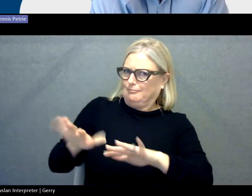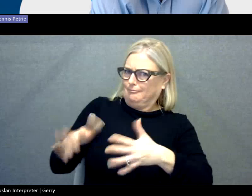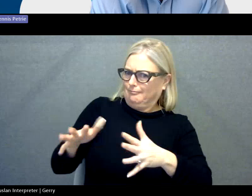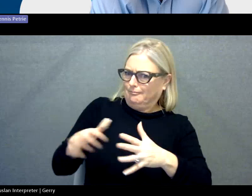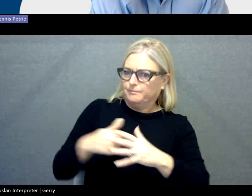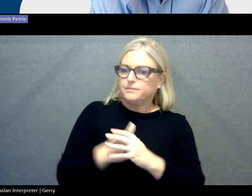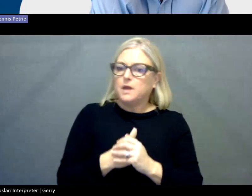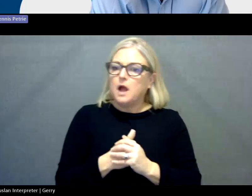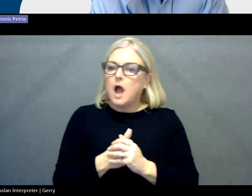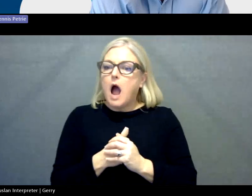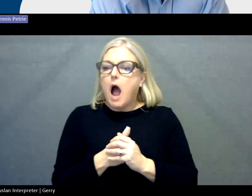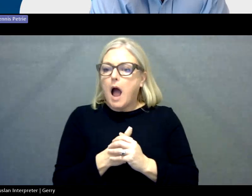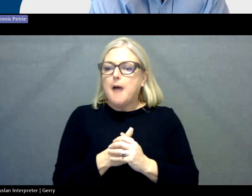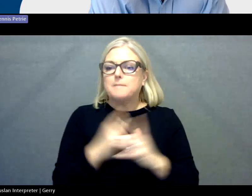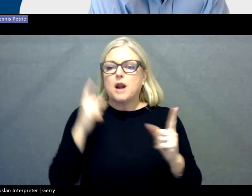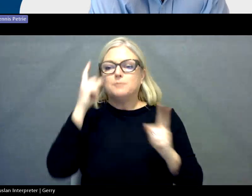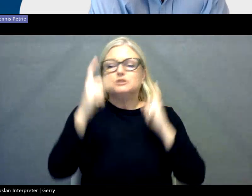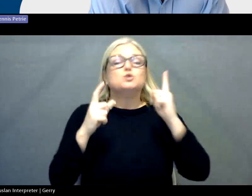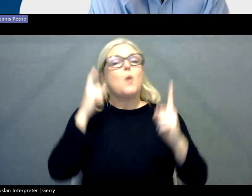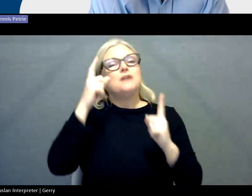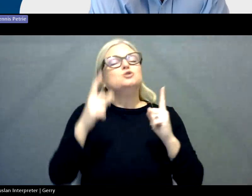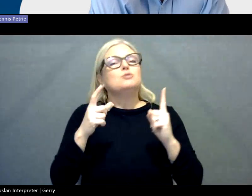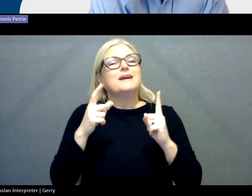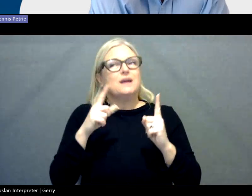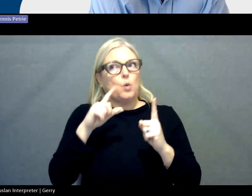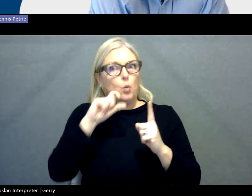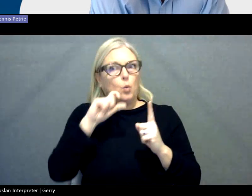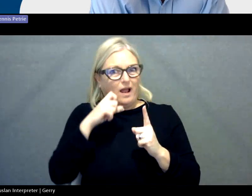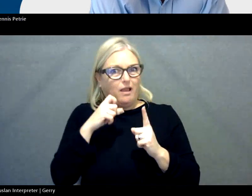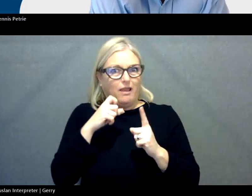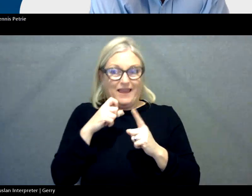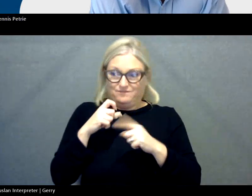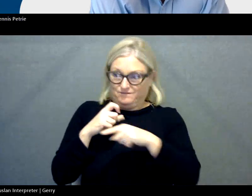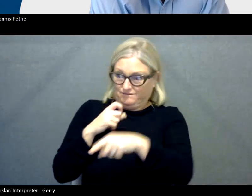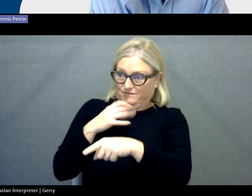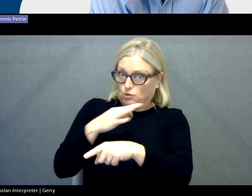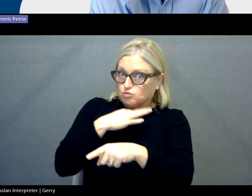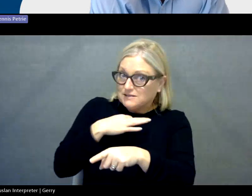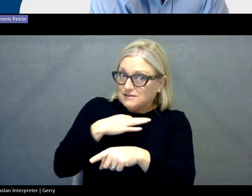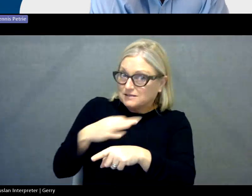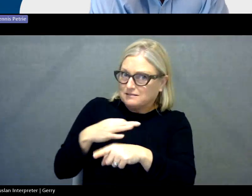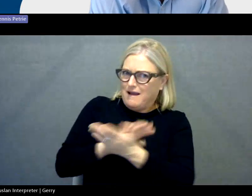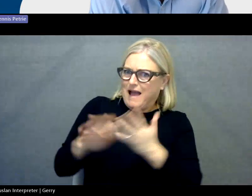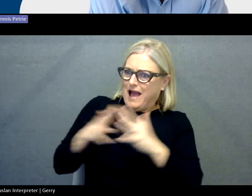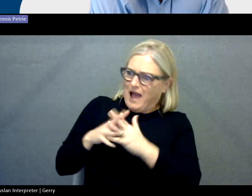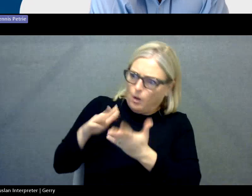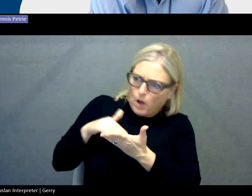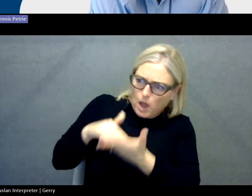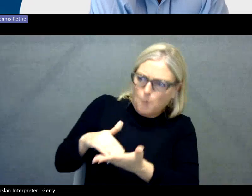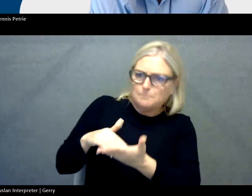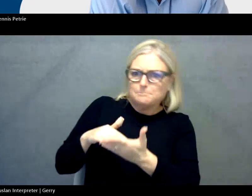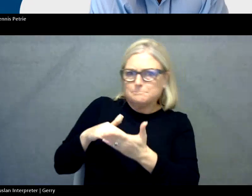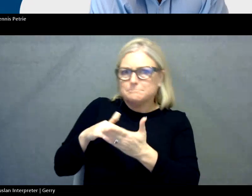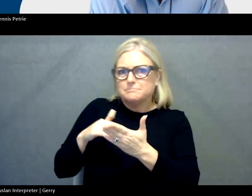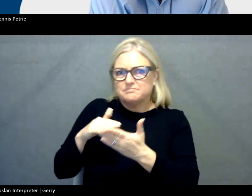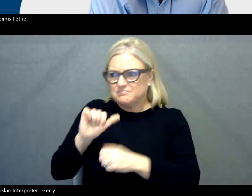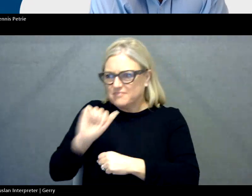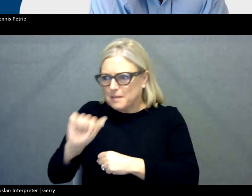natural safeguards? I don't know whether someone wants to have a response to that.